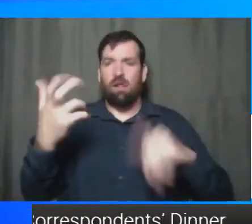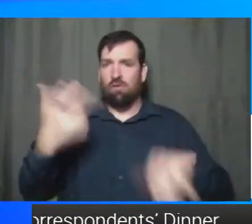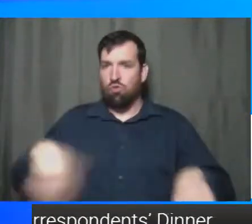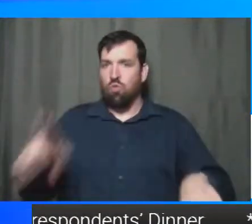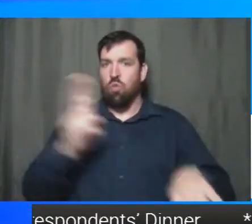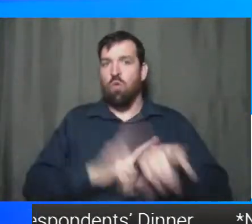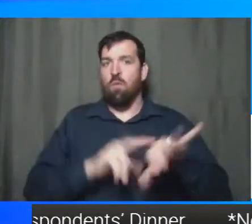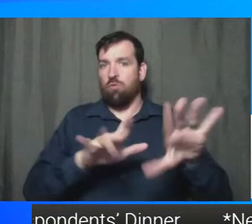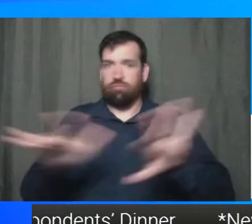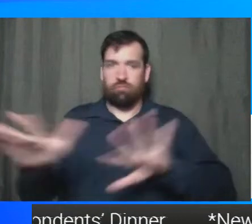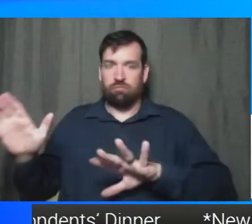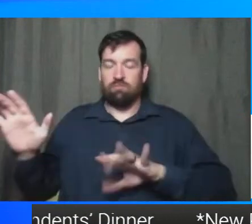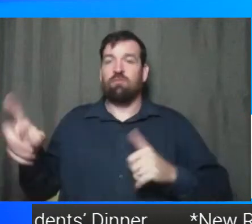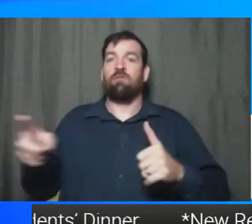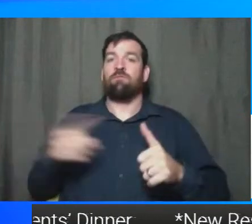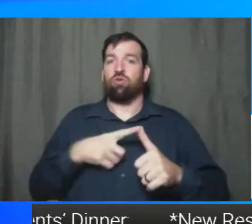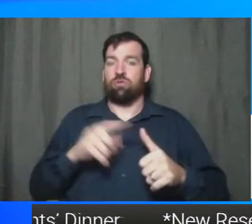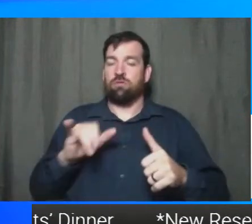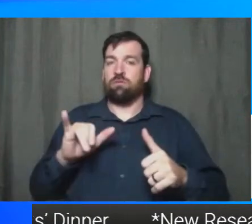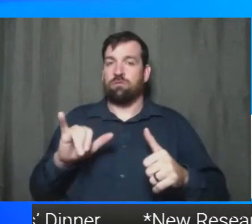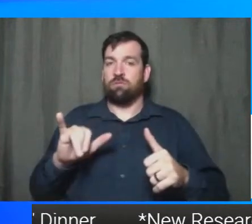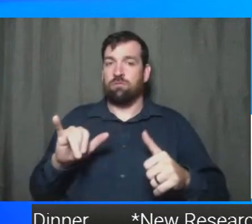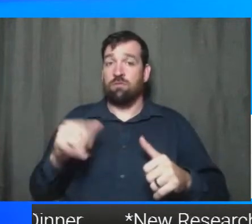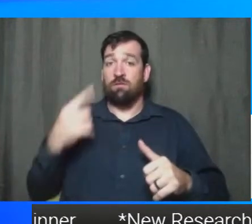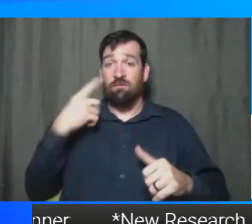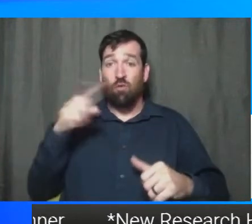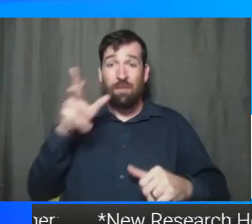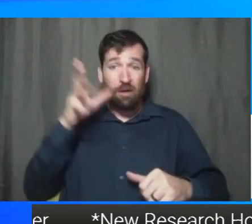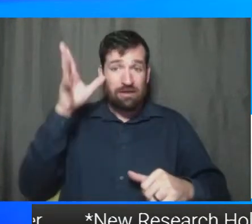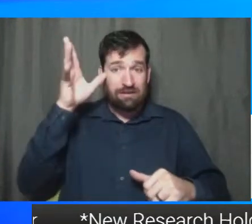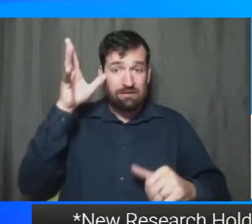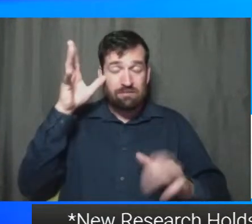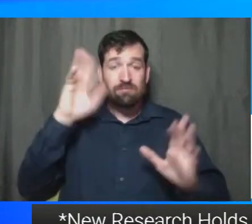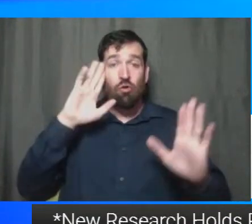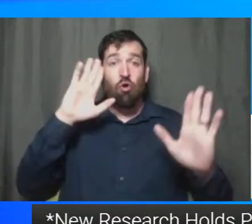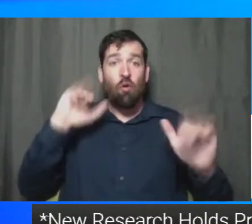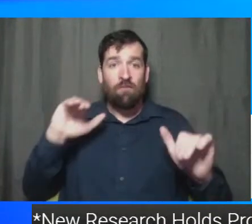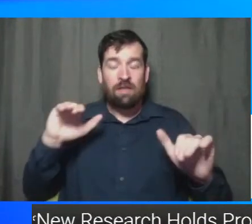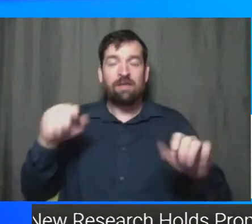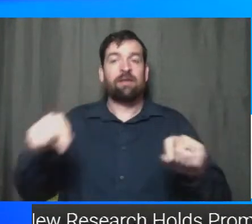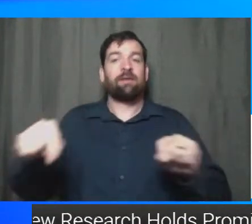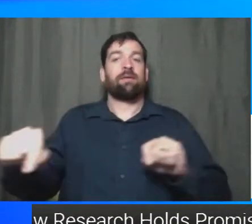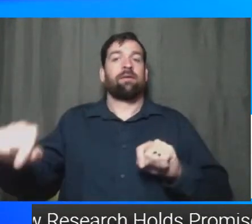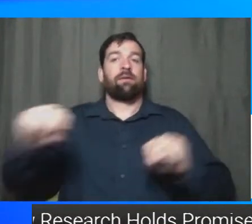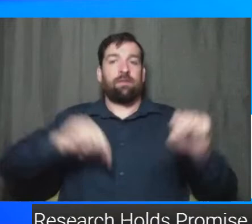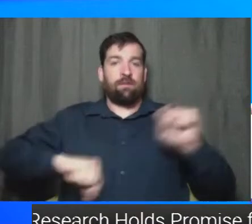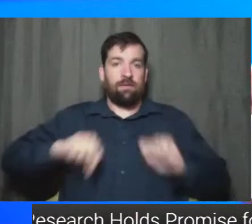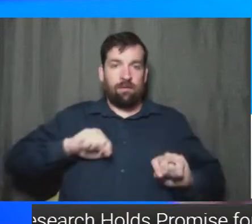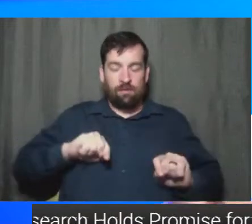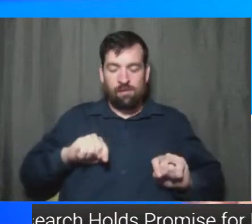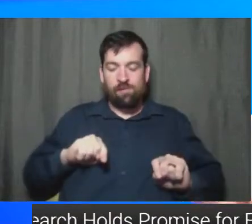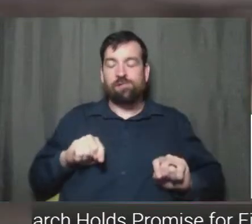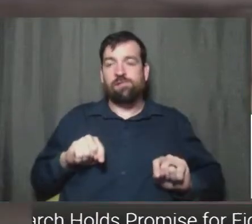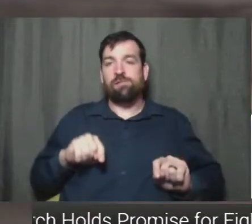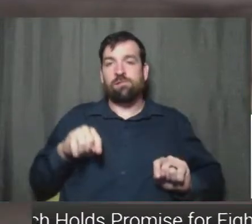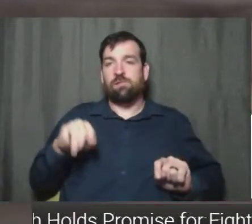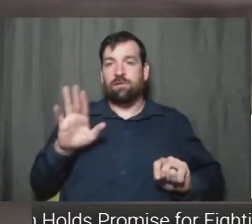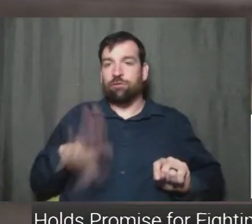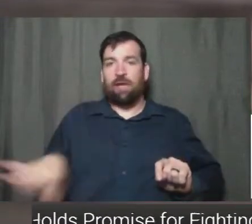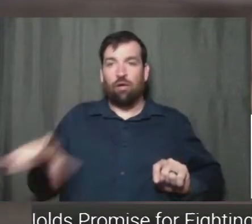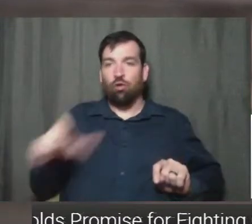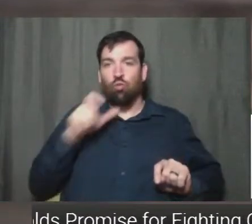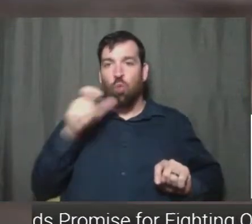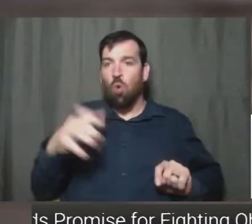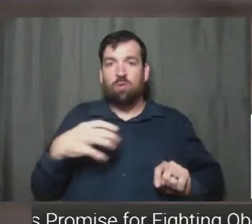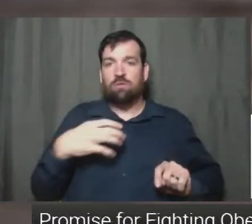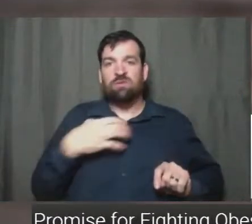the first one is for parents, hopefully, to step back a little bit and go, their child is not going to starve themselves. And one